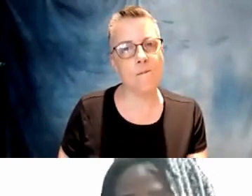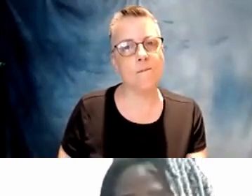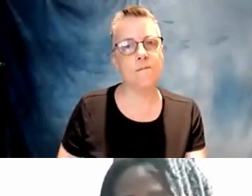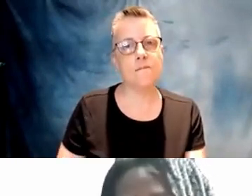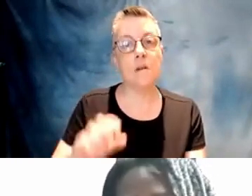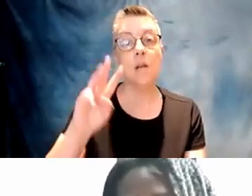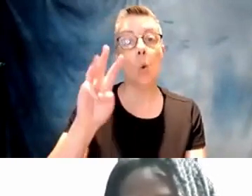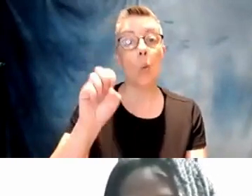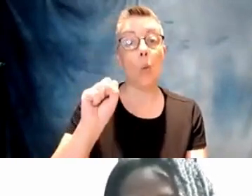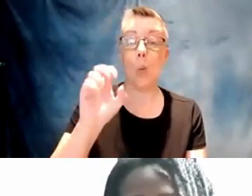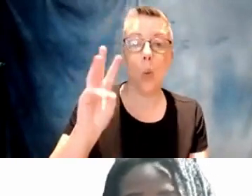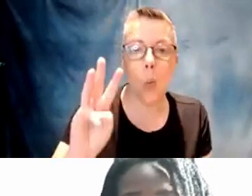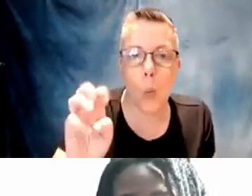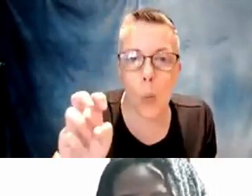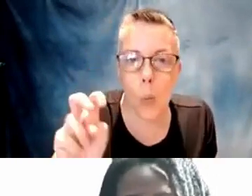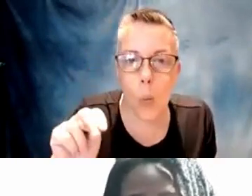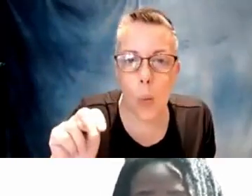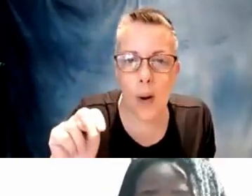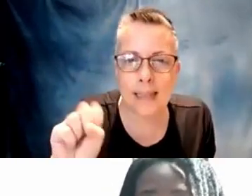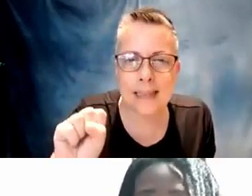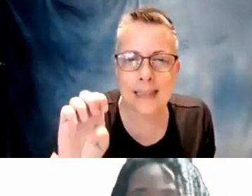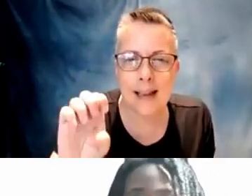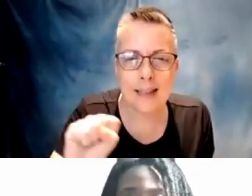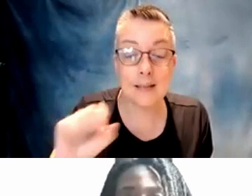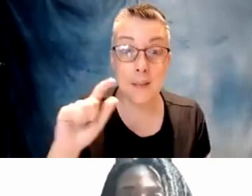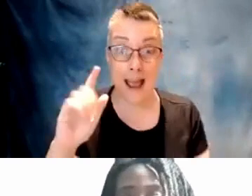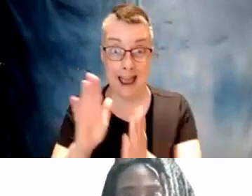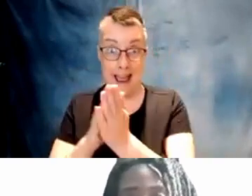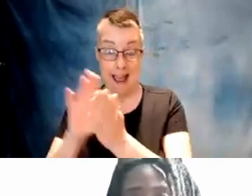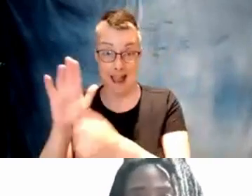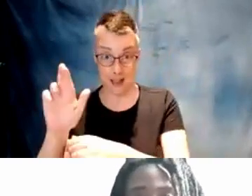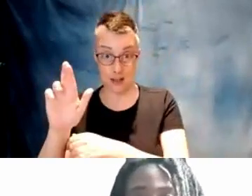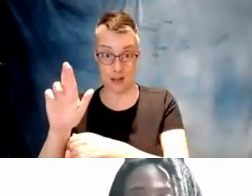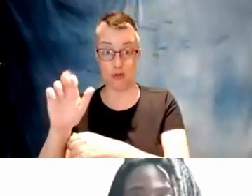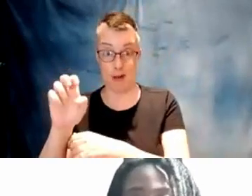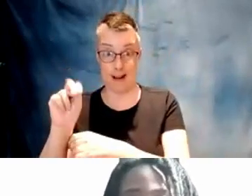I would like to, would Renee be able to translate verbally